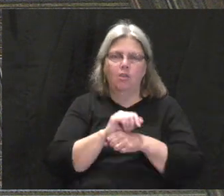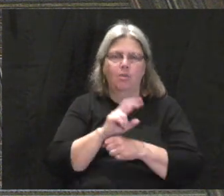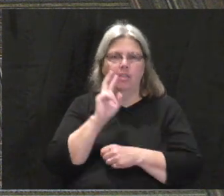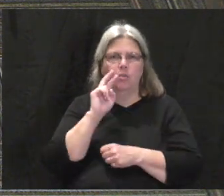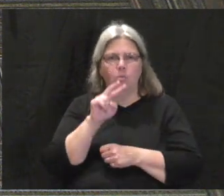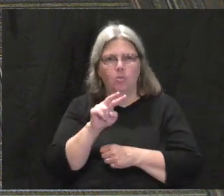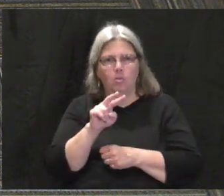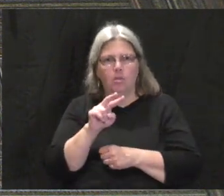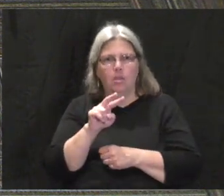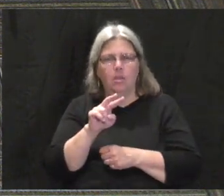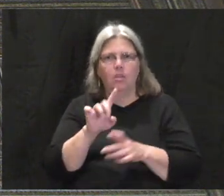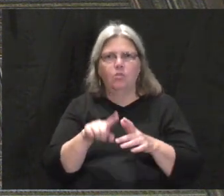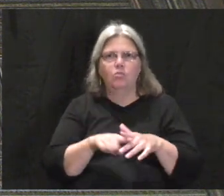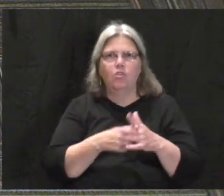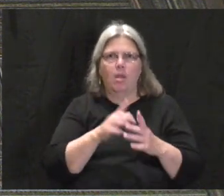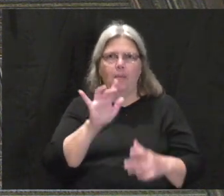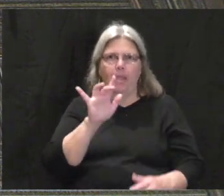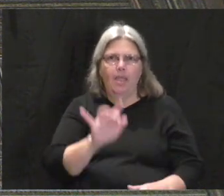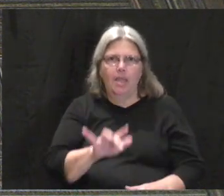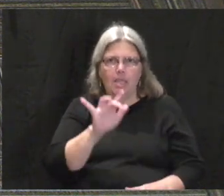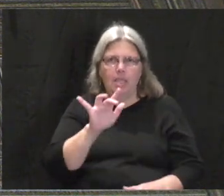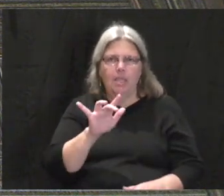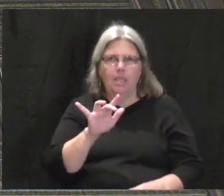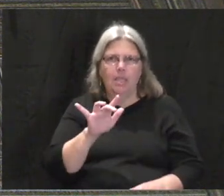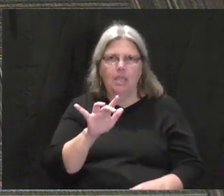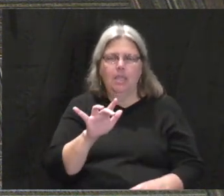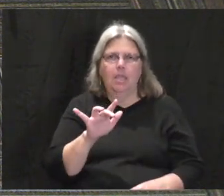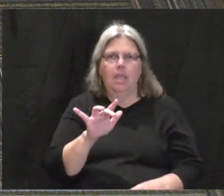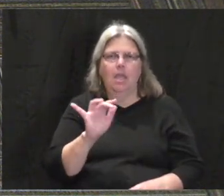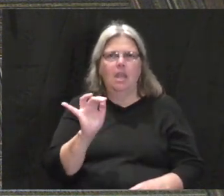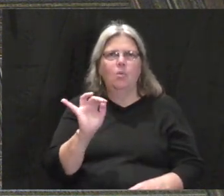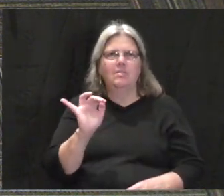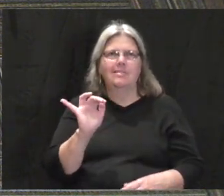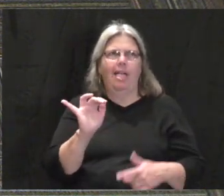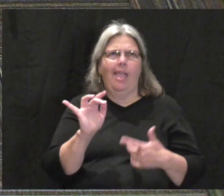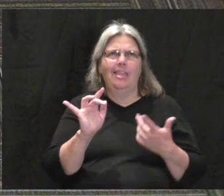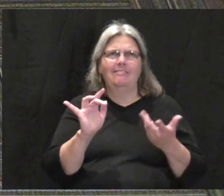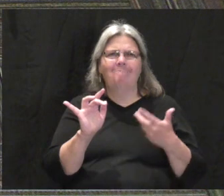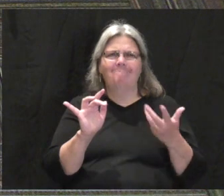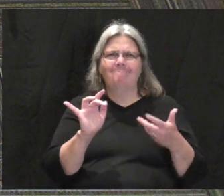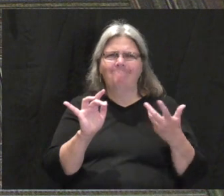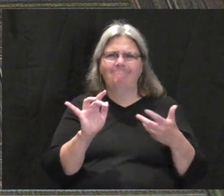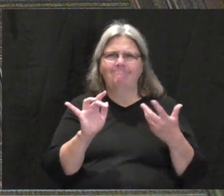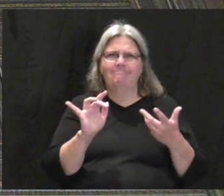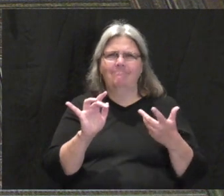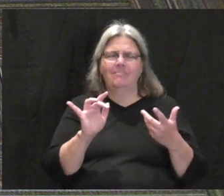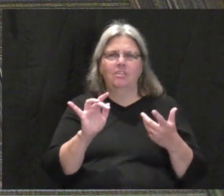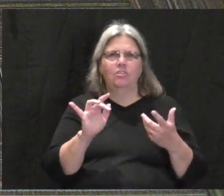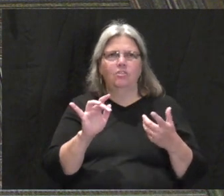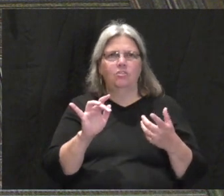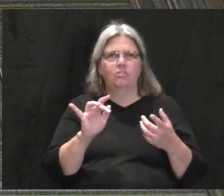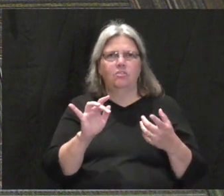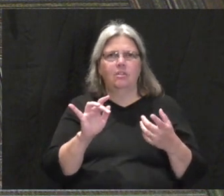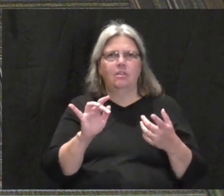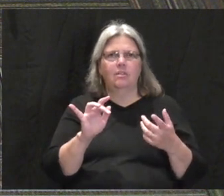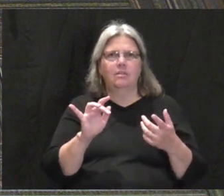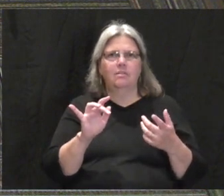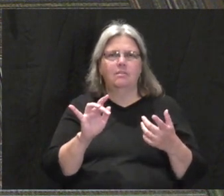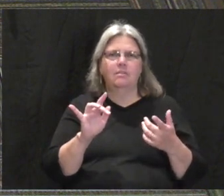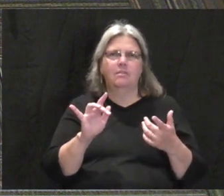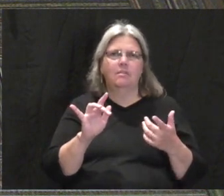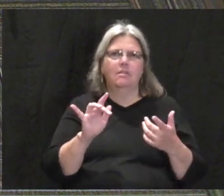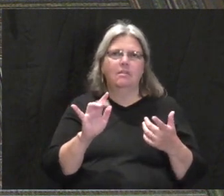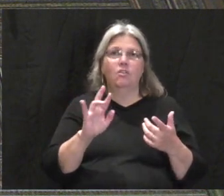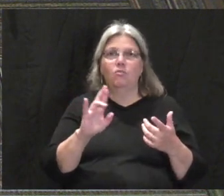and black and bad were on the, or dark and light, and it used many different things, but then it would switch them up. And so what it was doing is it was seeing if